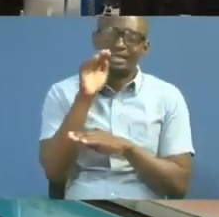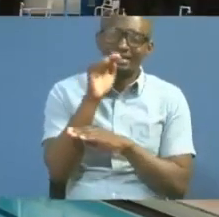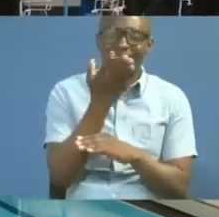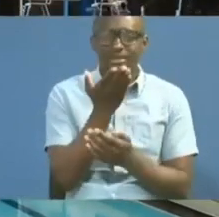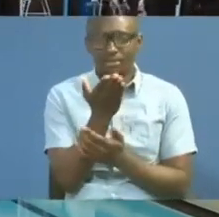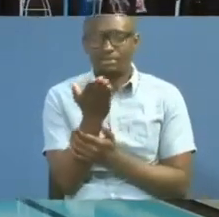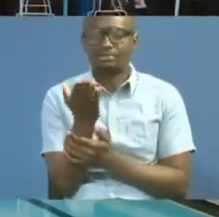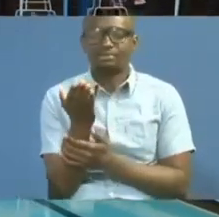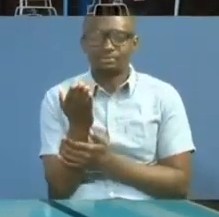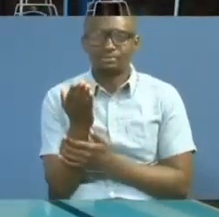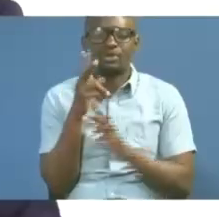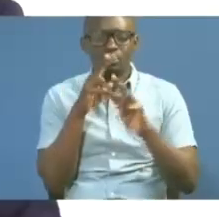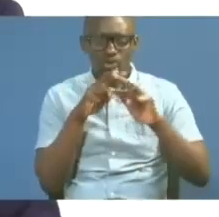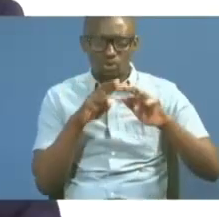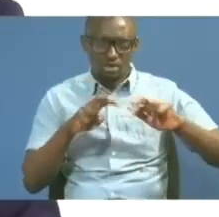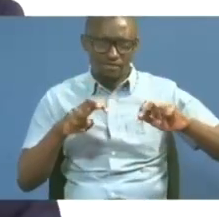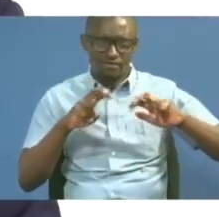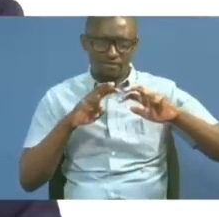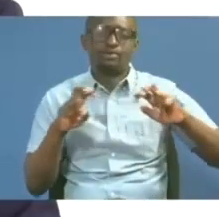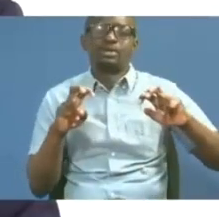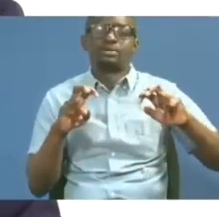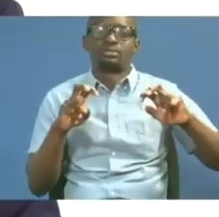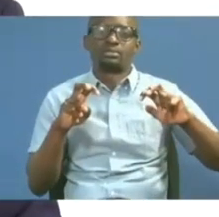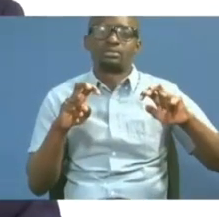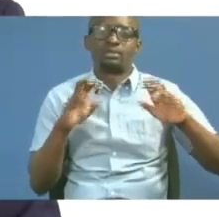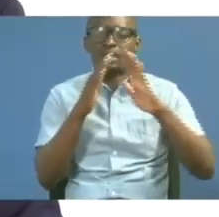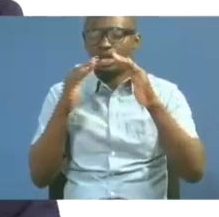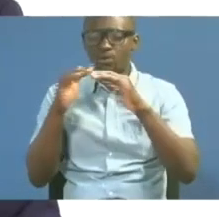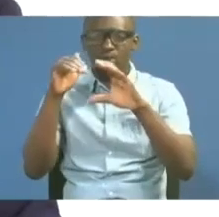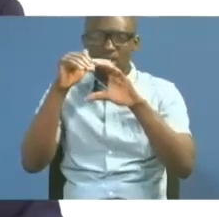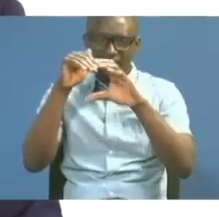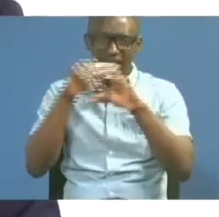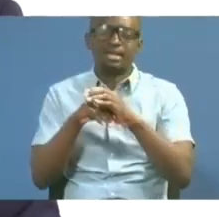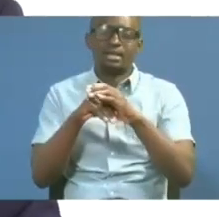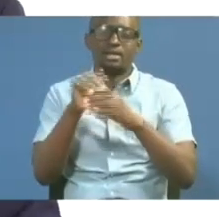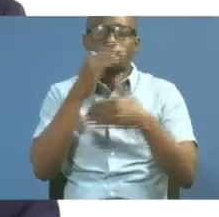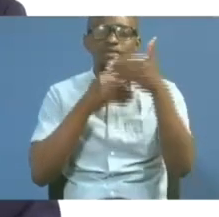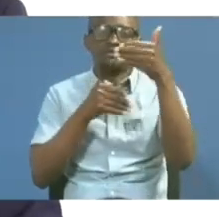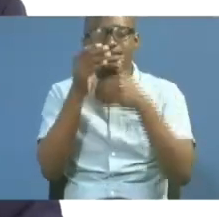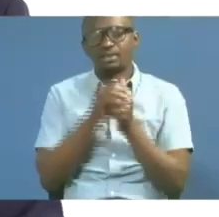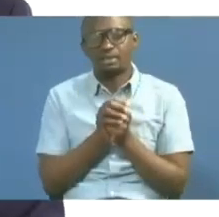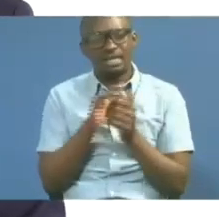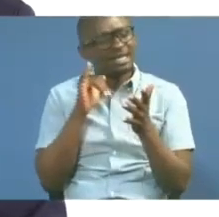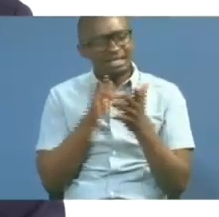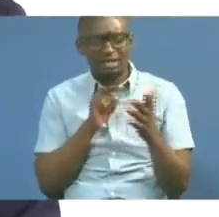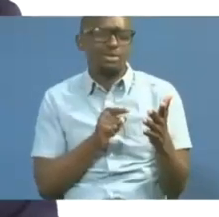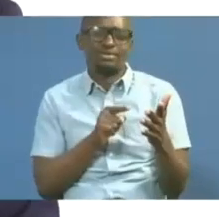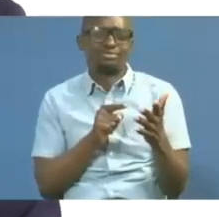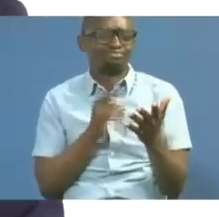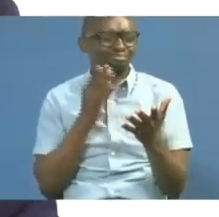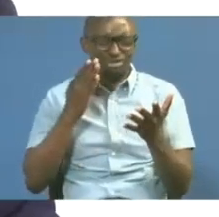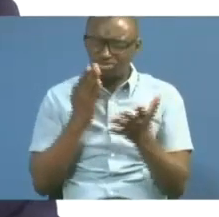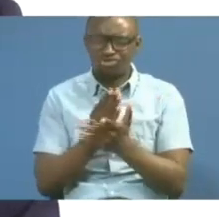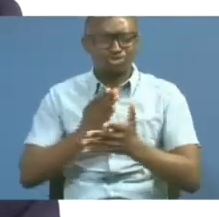I'm urging you to seek a residence within the university. And that one, I